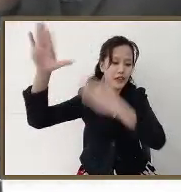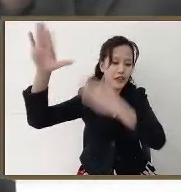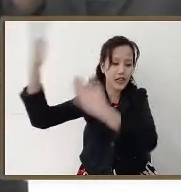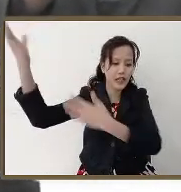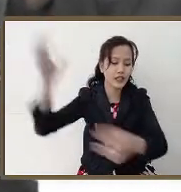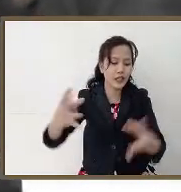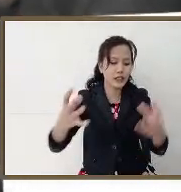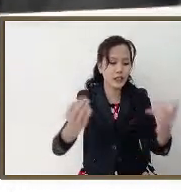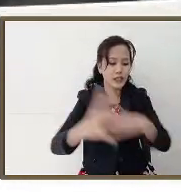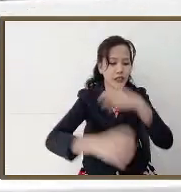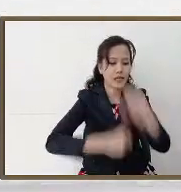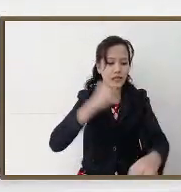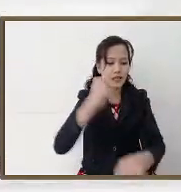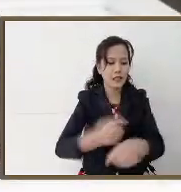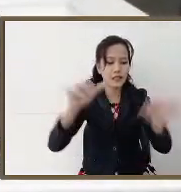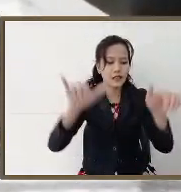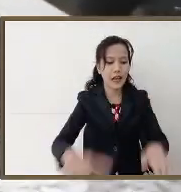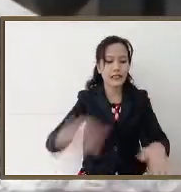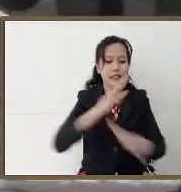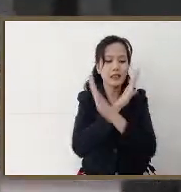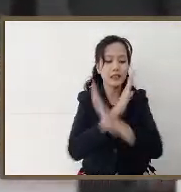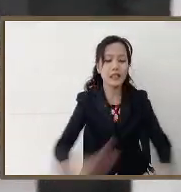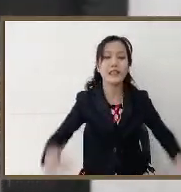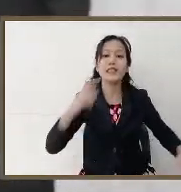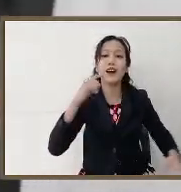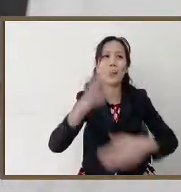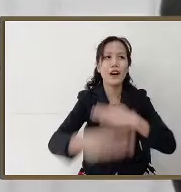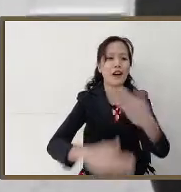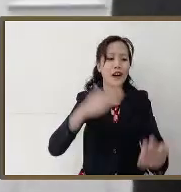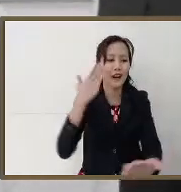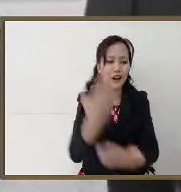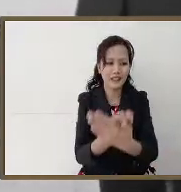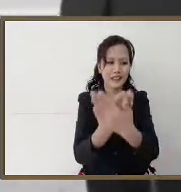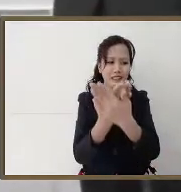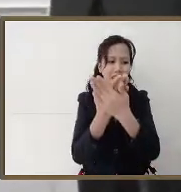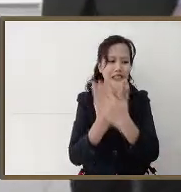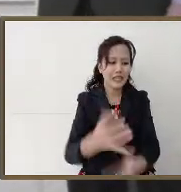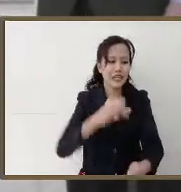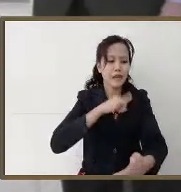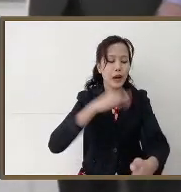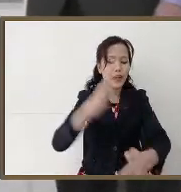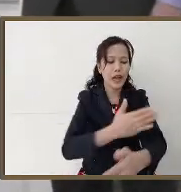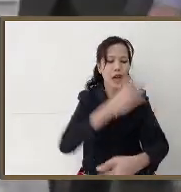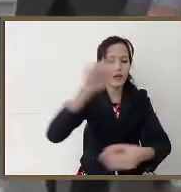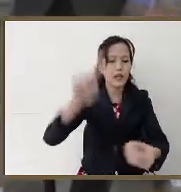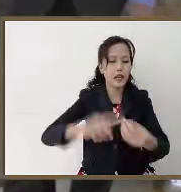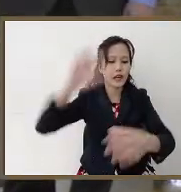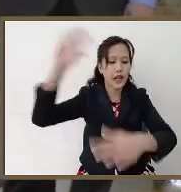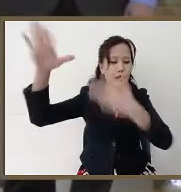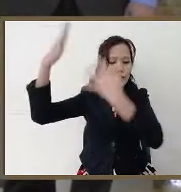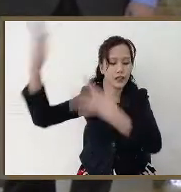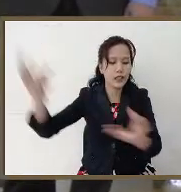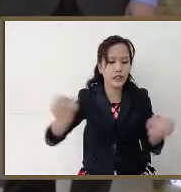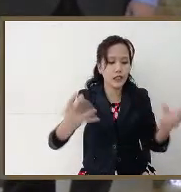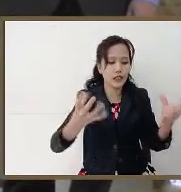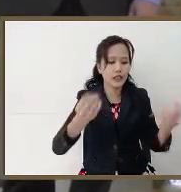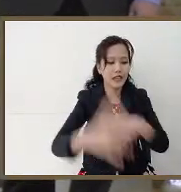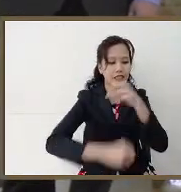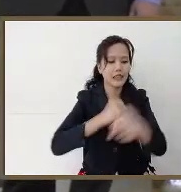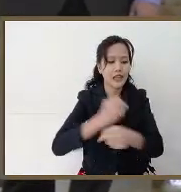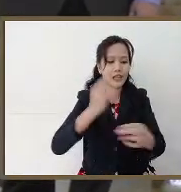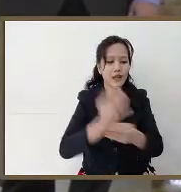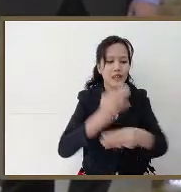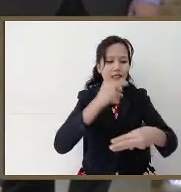for a million years and still I could never tell it all. I could sing about heaven for a million years